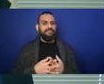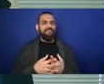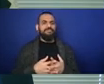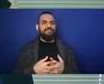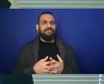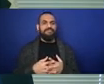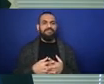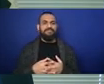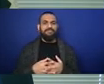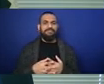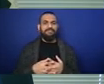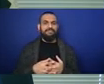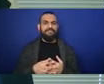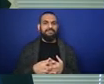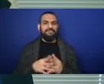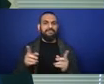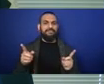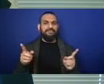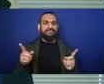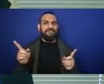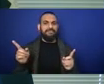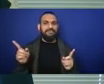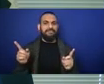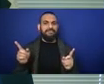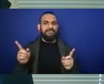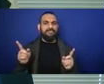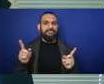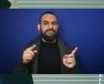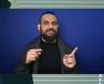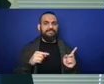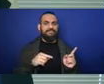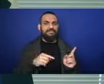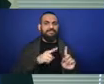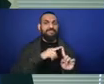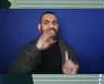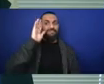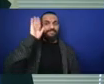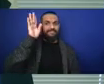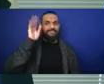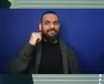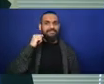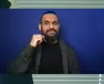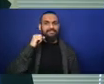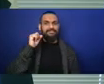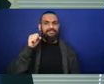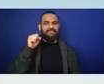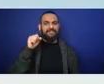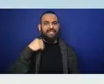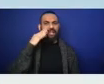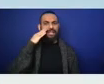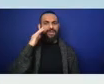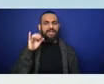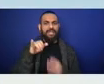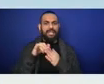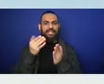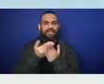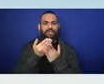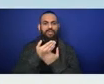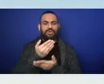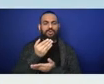changes, either one of you, if you can answer, were there any changes once the Senate made its